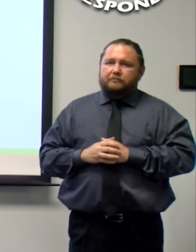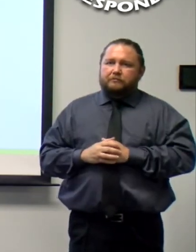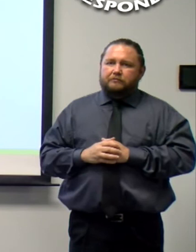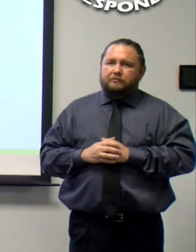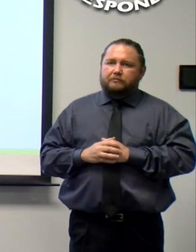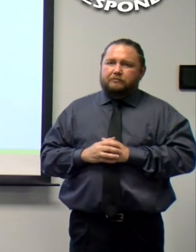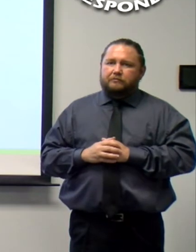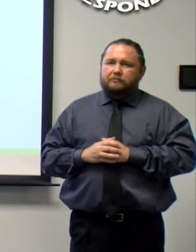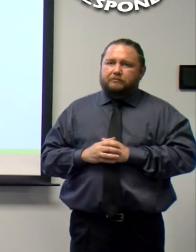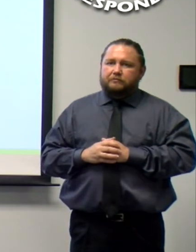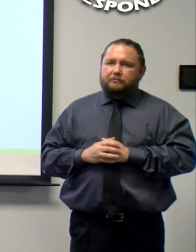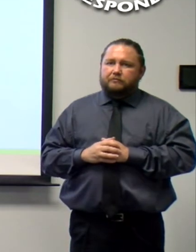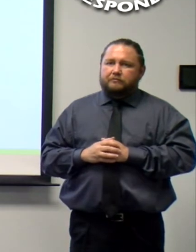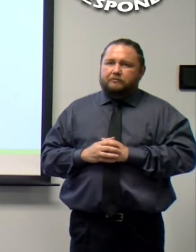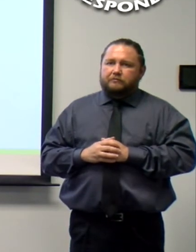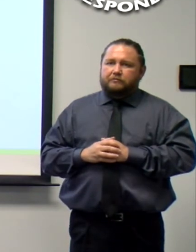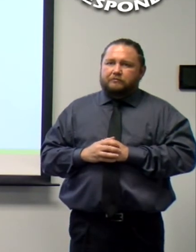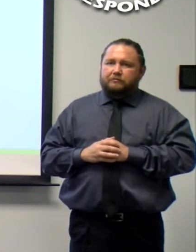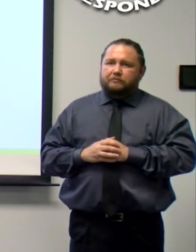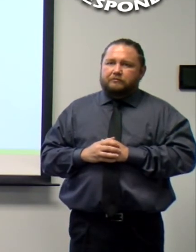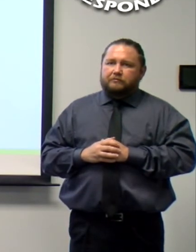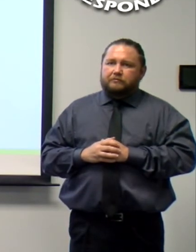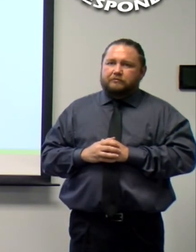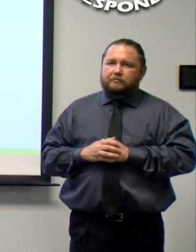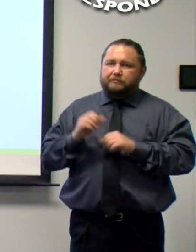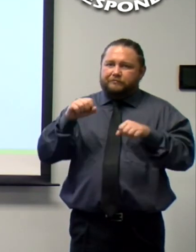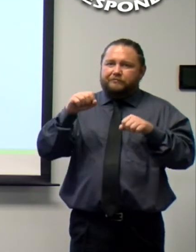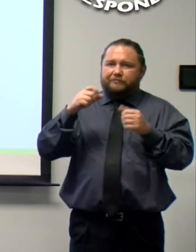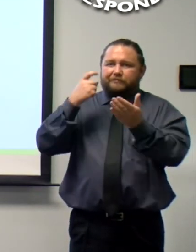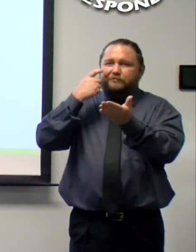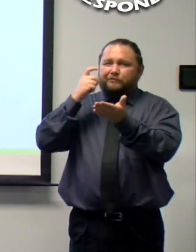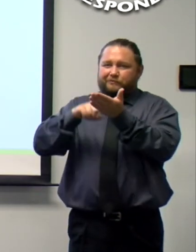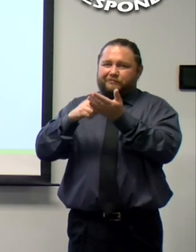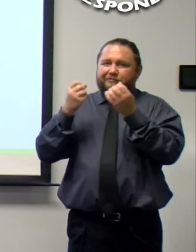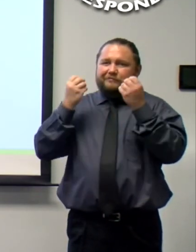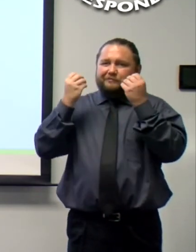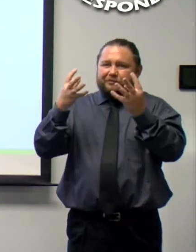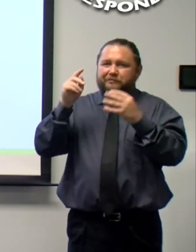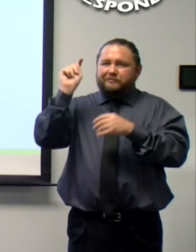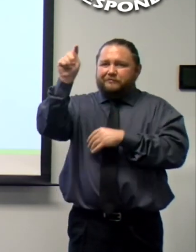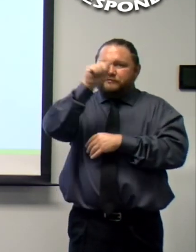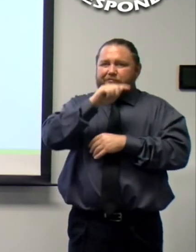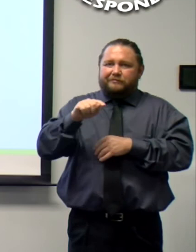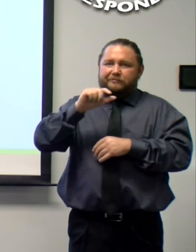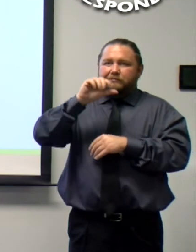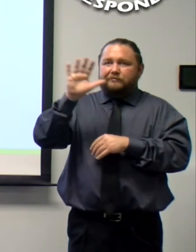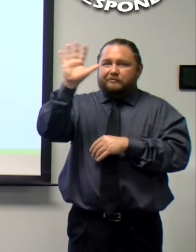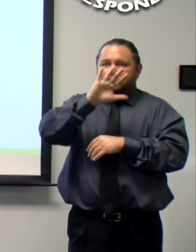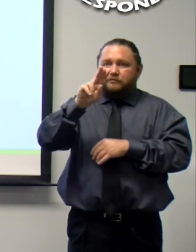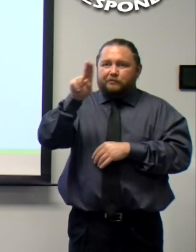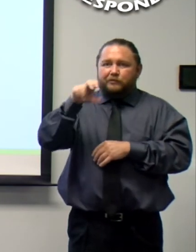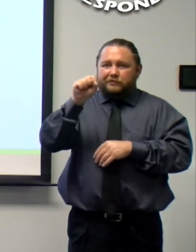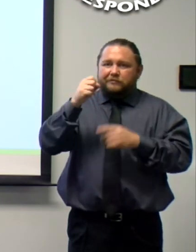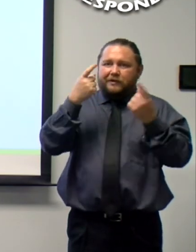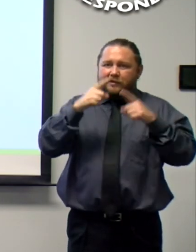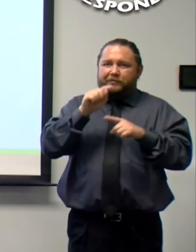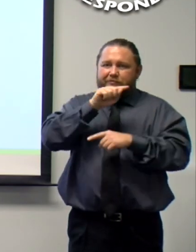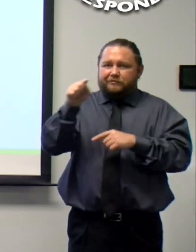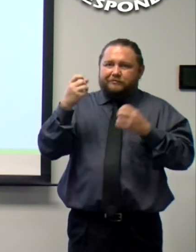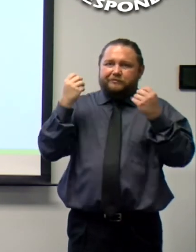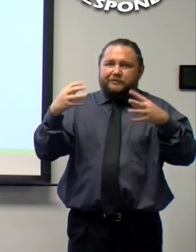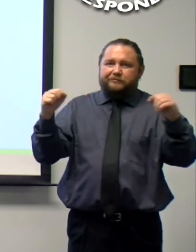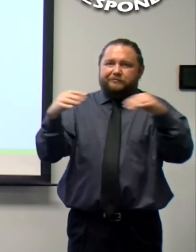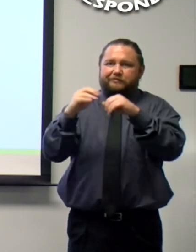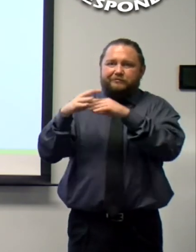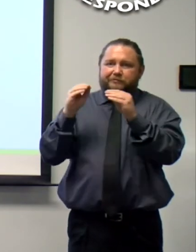gathered together. If you participate in those gatherings, make sure, again, that you have your face coverings. Make sure that you are